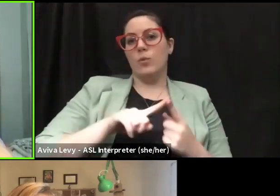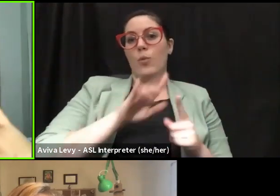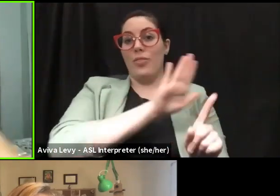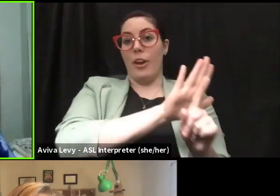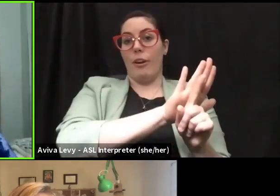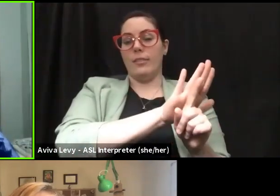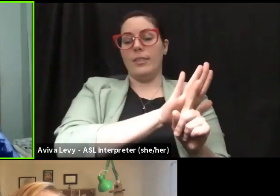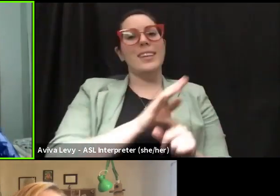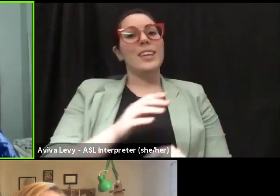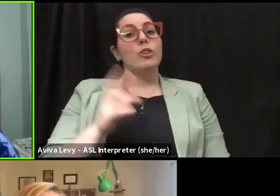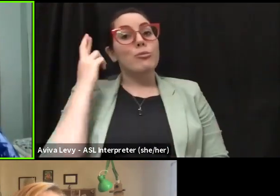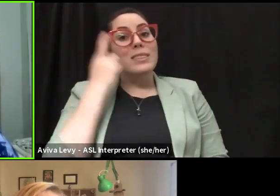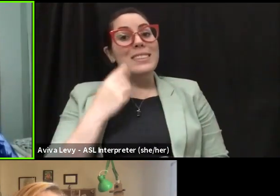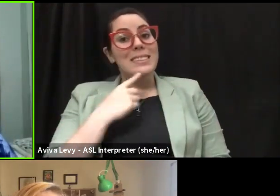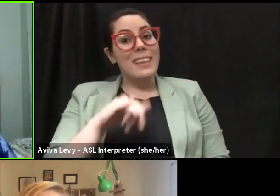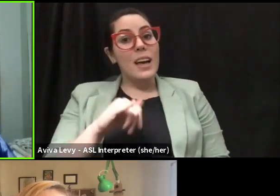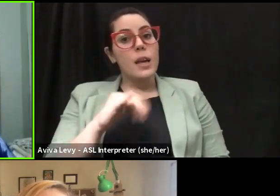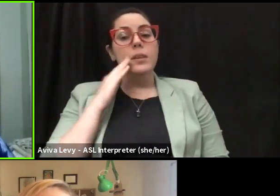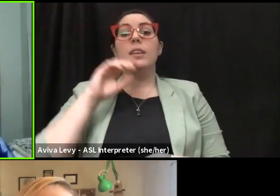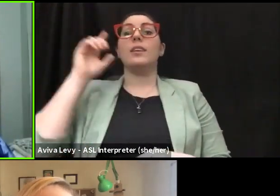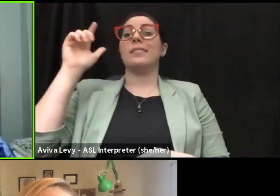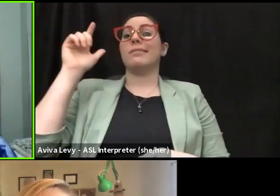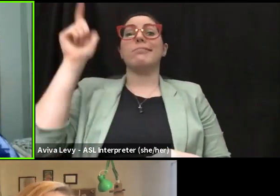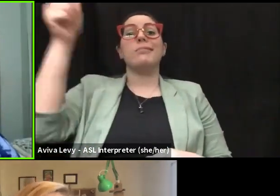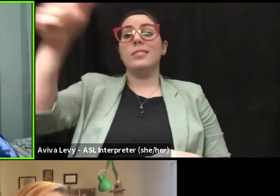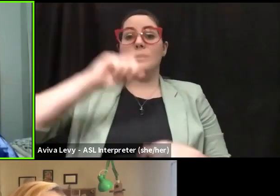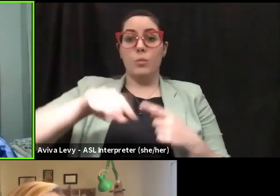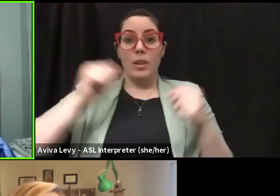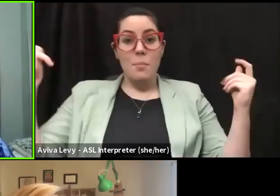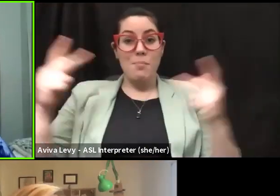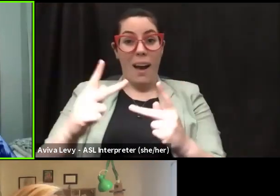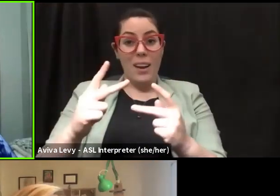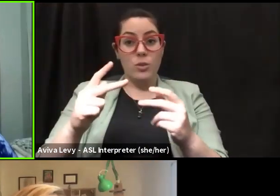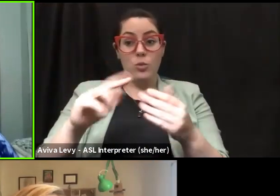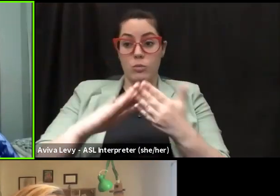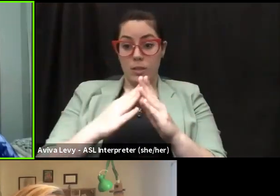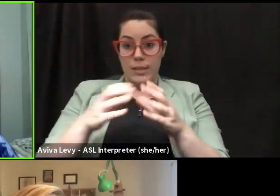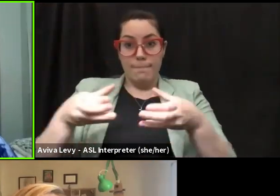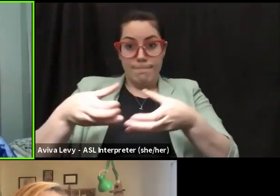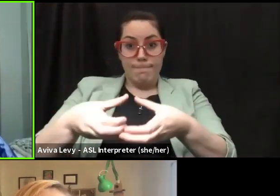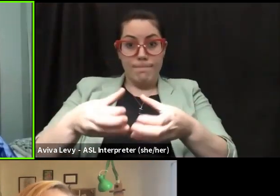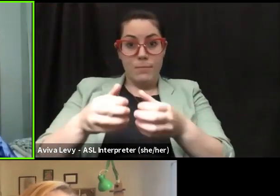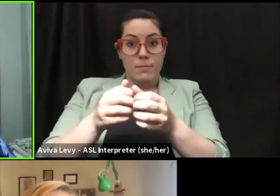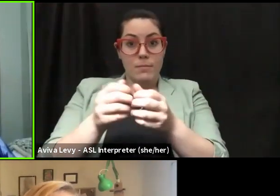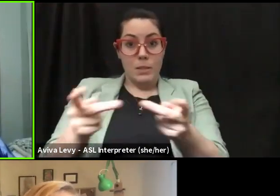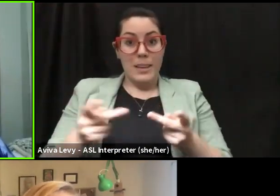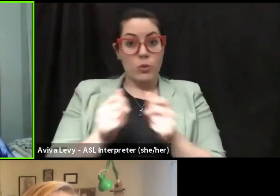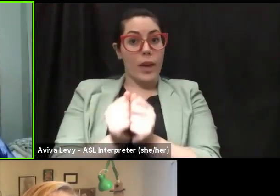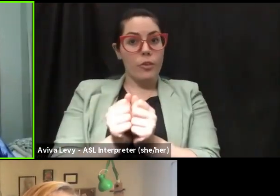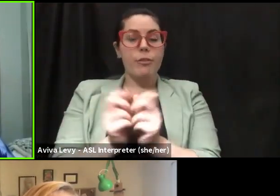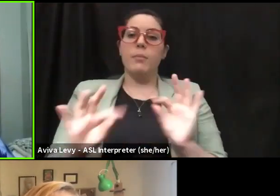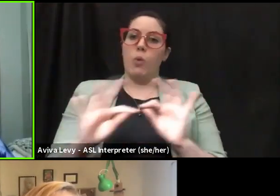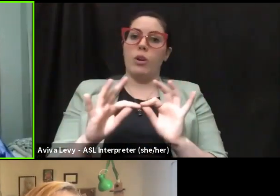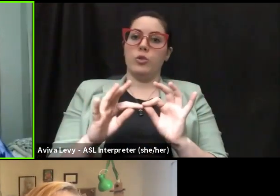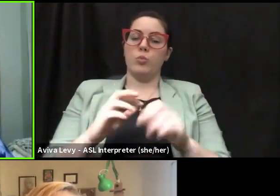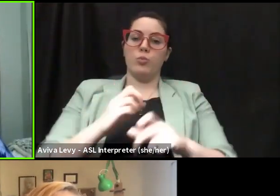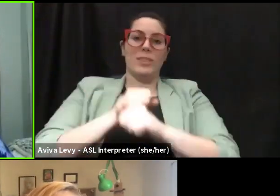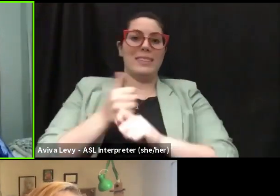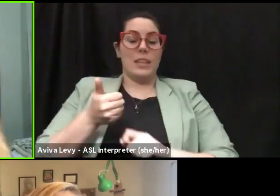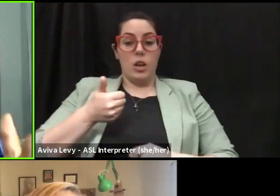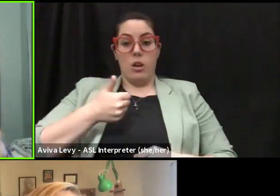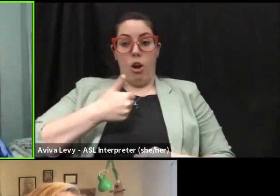rehearsal space and we are sharing spaces, we're going to have to think about protecting ourselves and